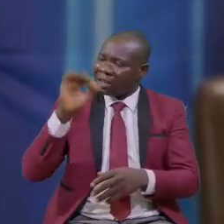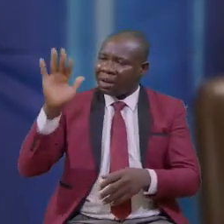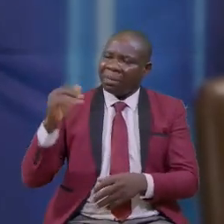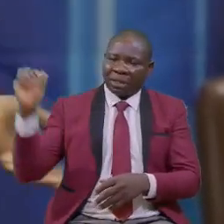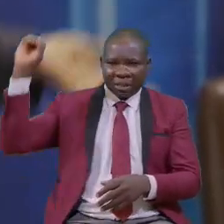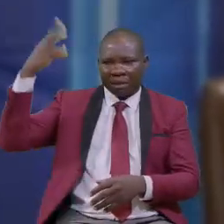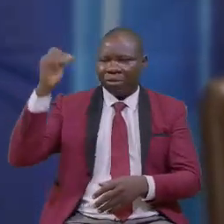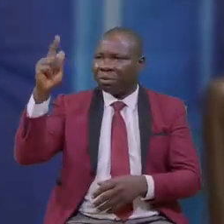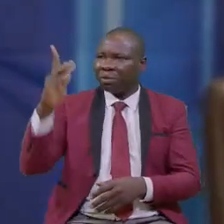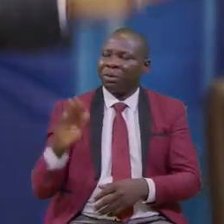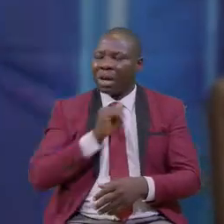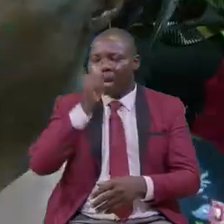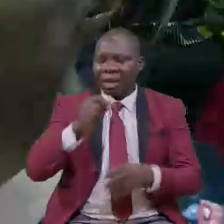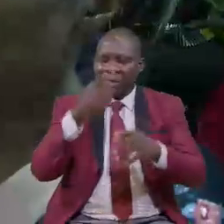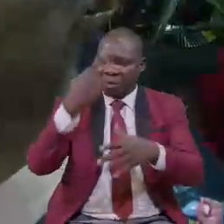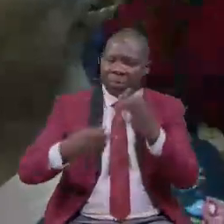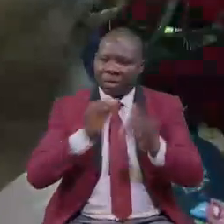am. I am free.